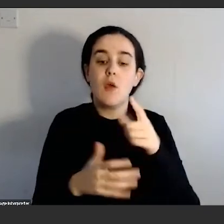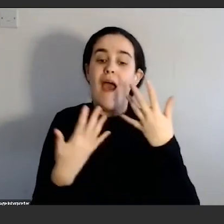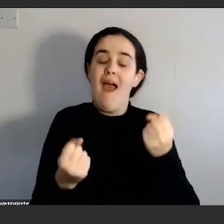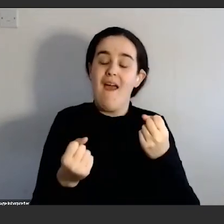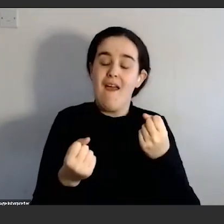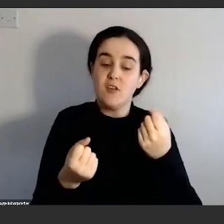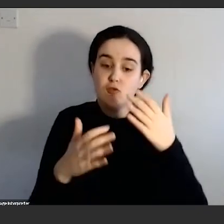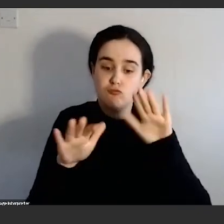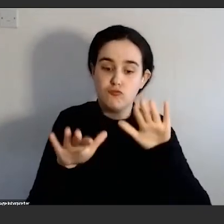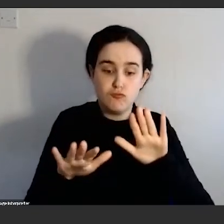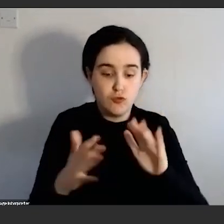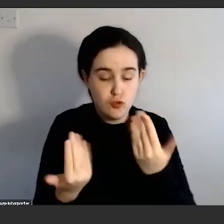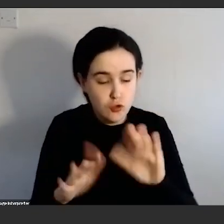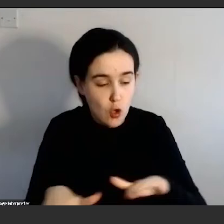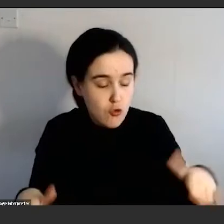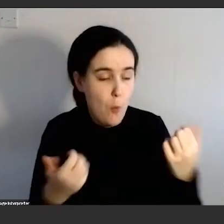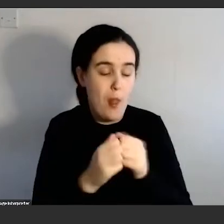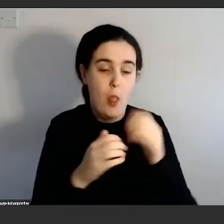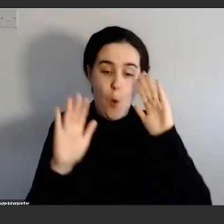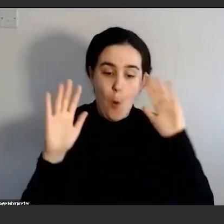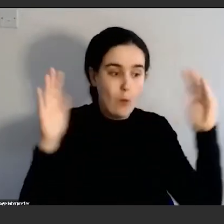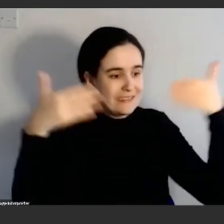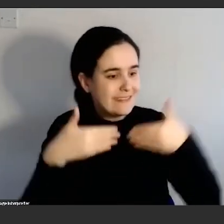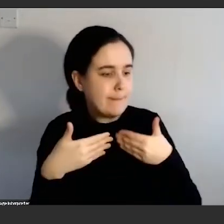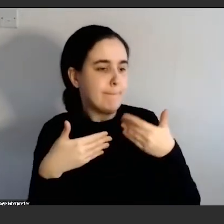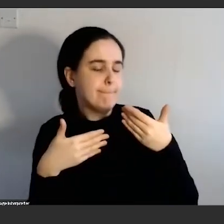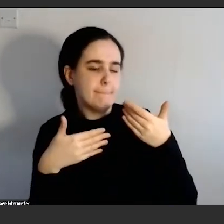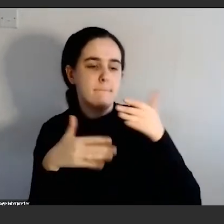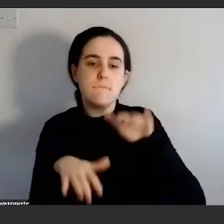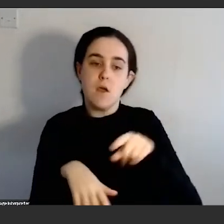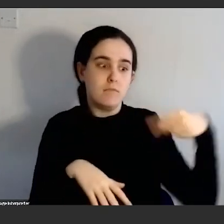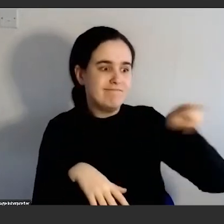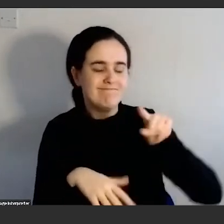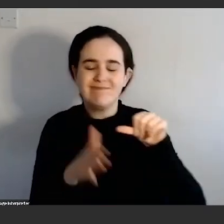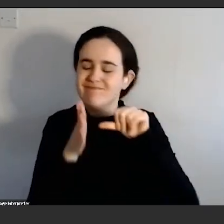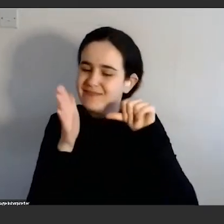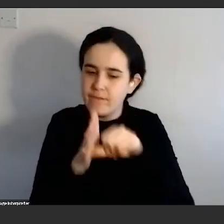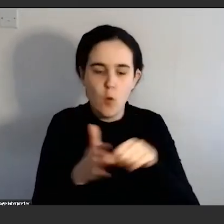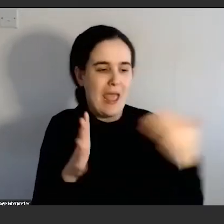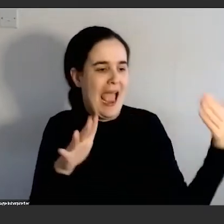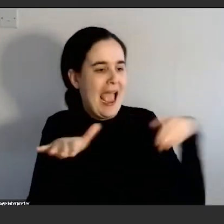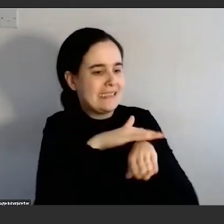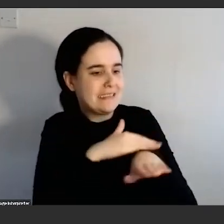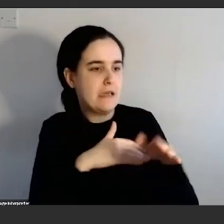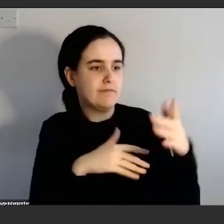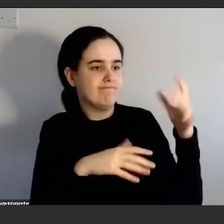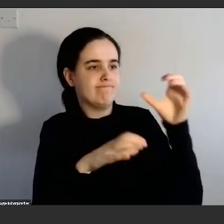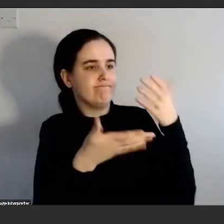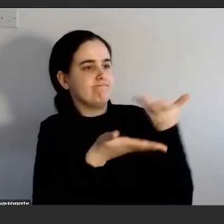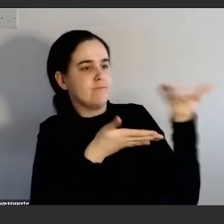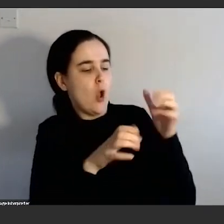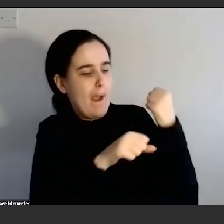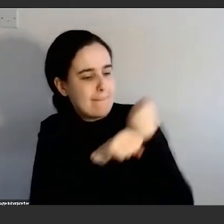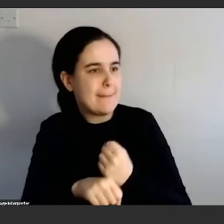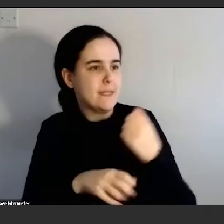expensive, and the national insurance does not cover that. So it burdens the